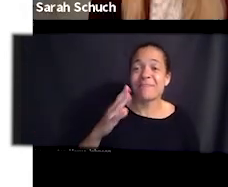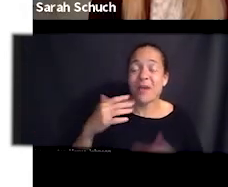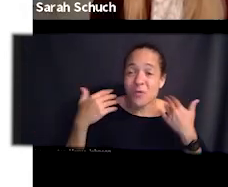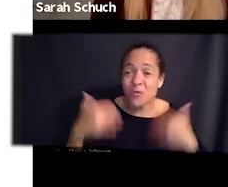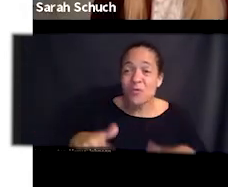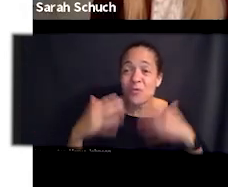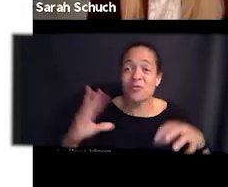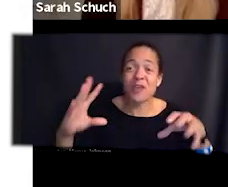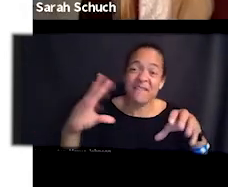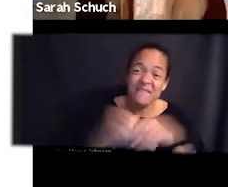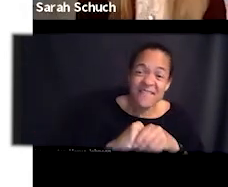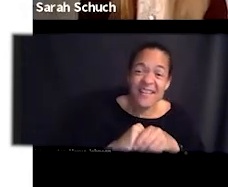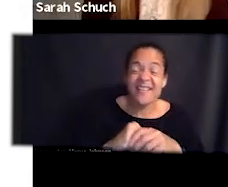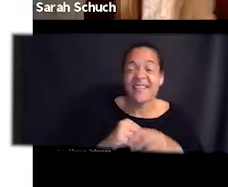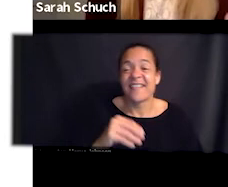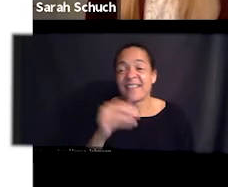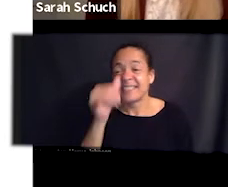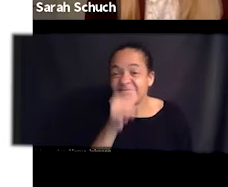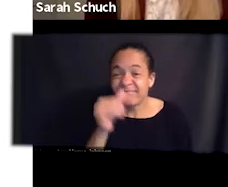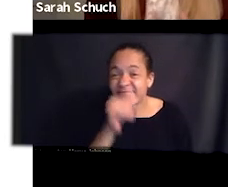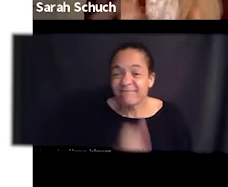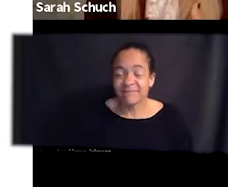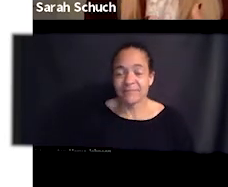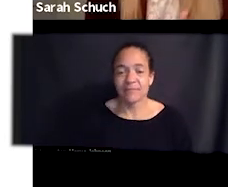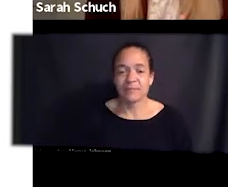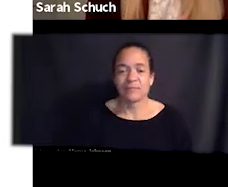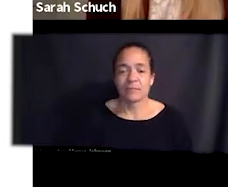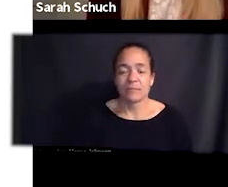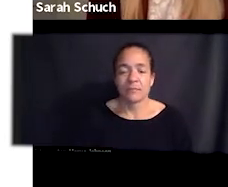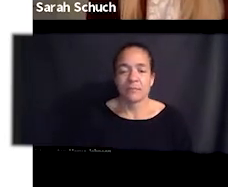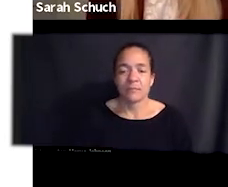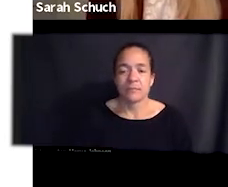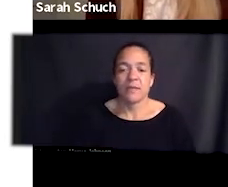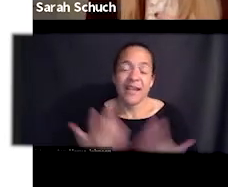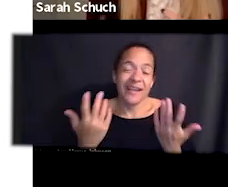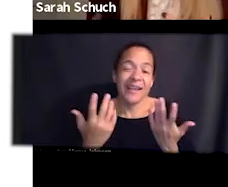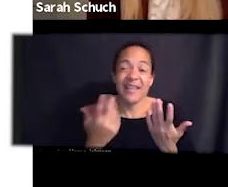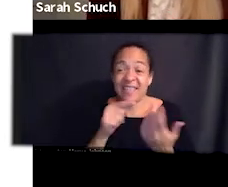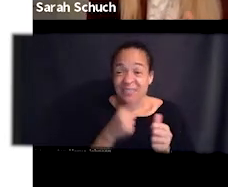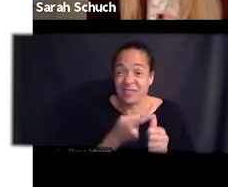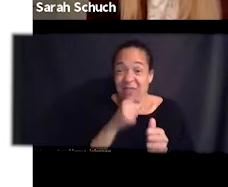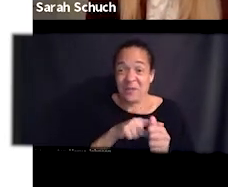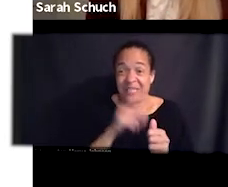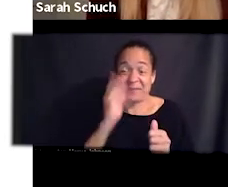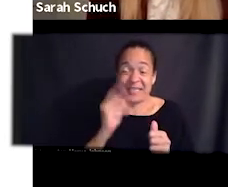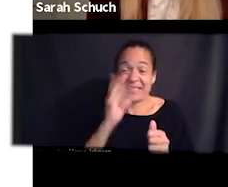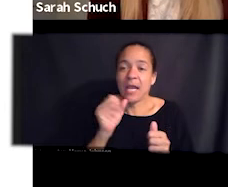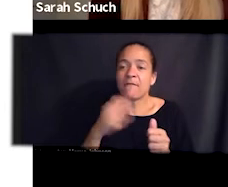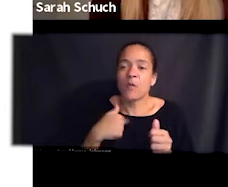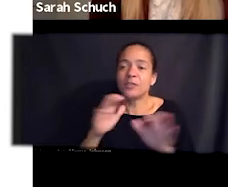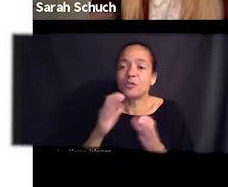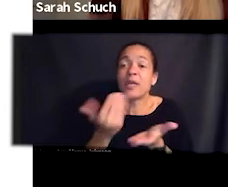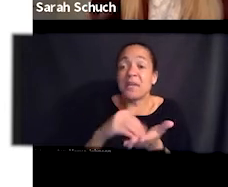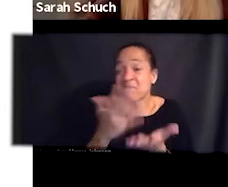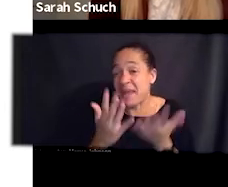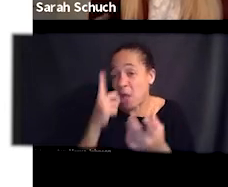No, that's great. And like I said, this is the first time. We didn't know exactly, and you know, if we do it again, it might look different, but we just thought it was